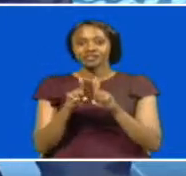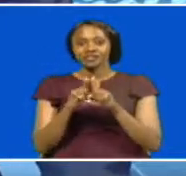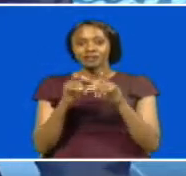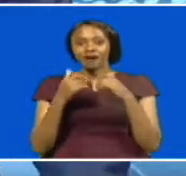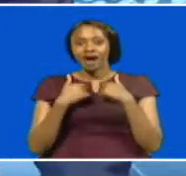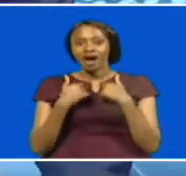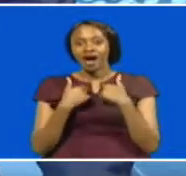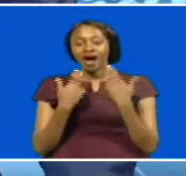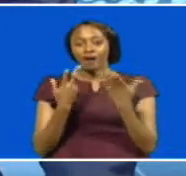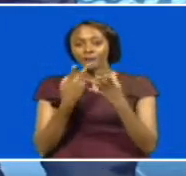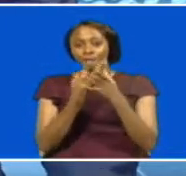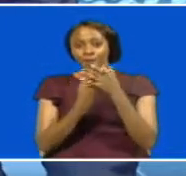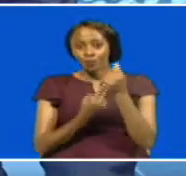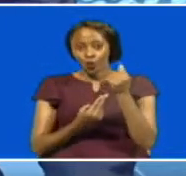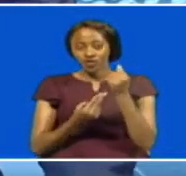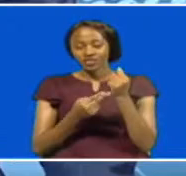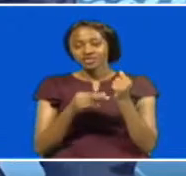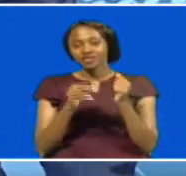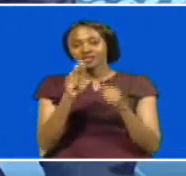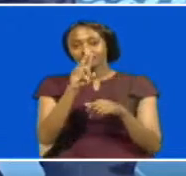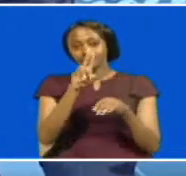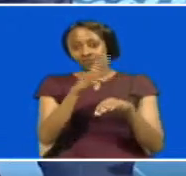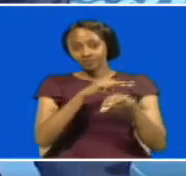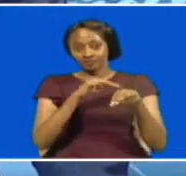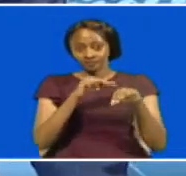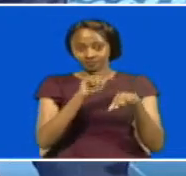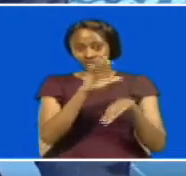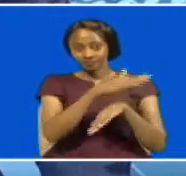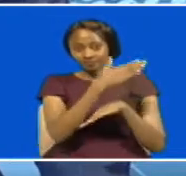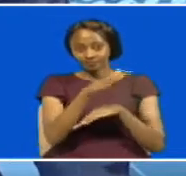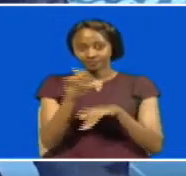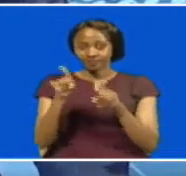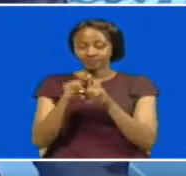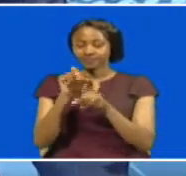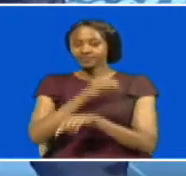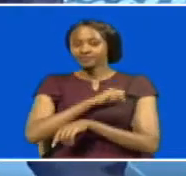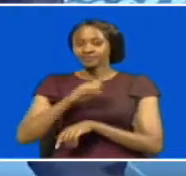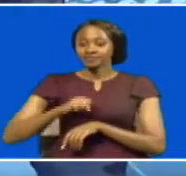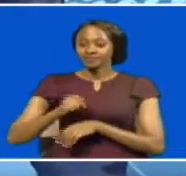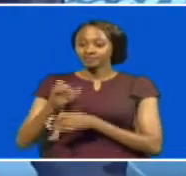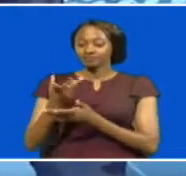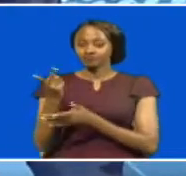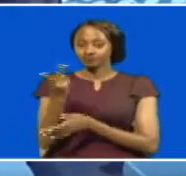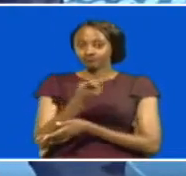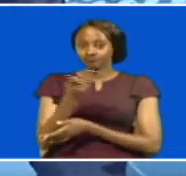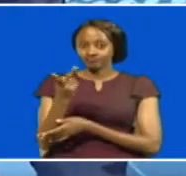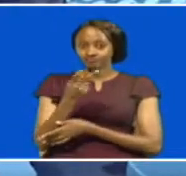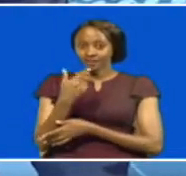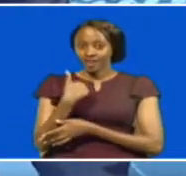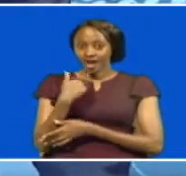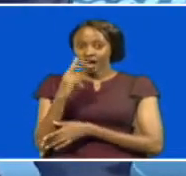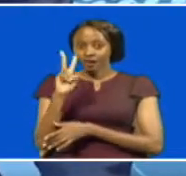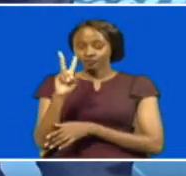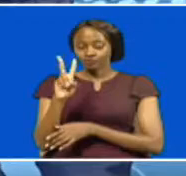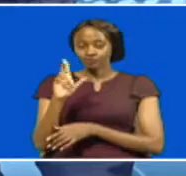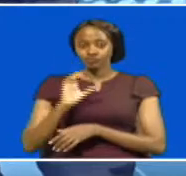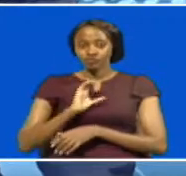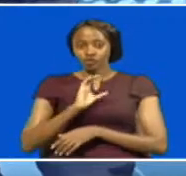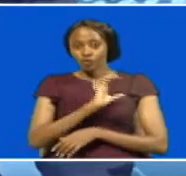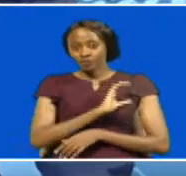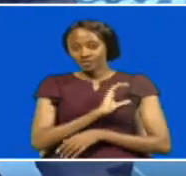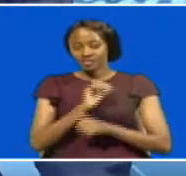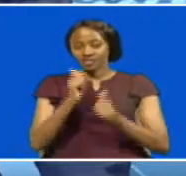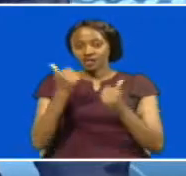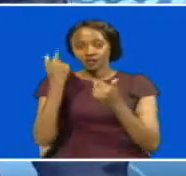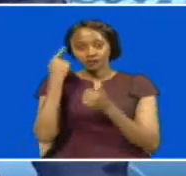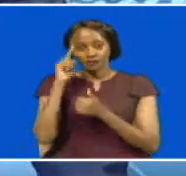the National Assembly and the Senate are racing against time to come up with an ad hoc committee comprising of both the ruling